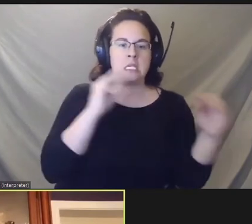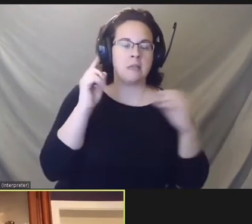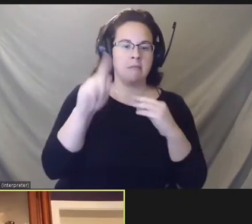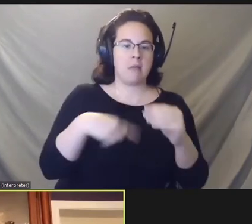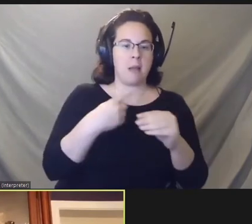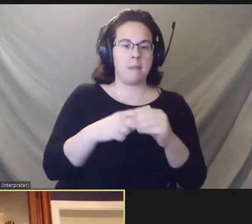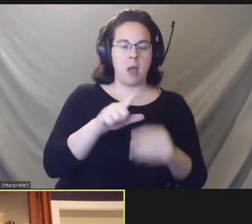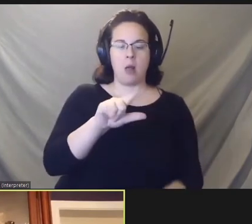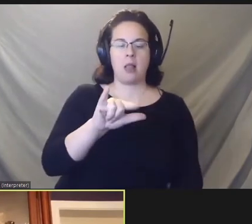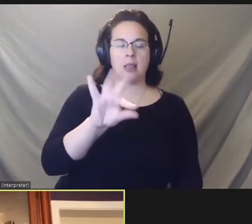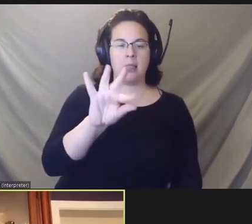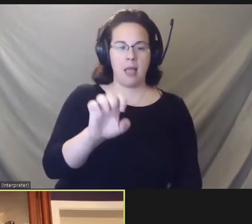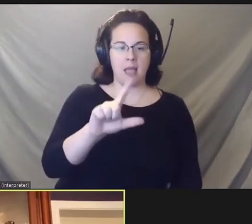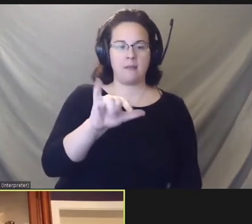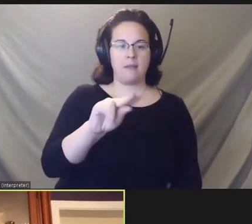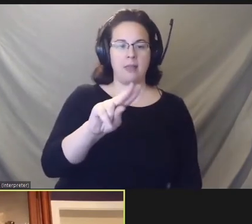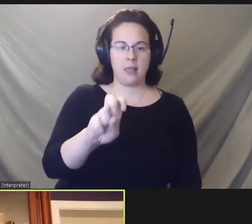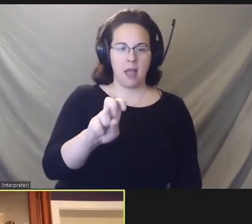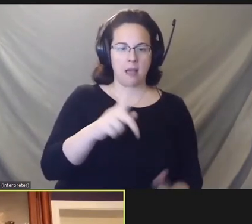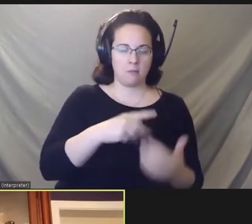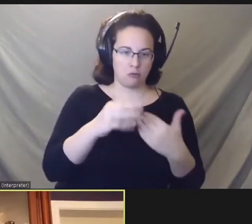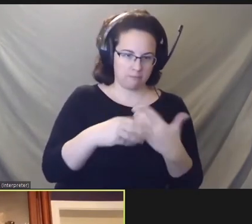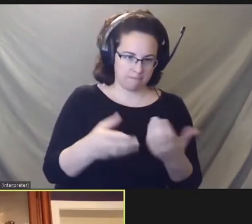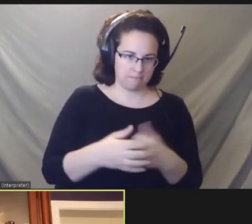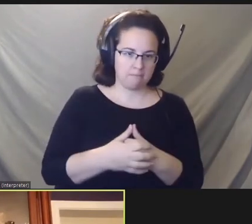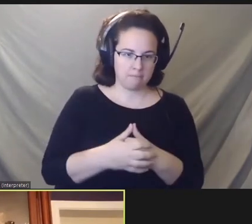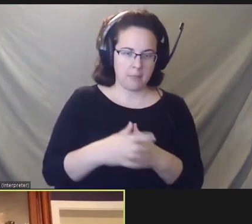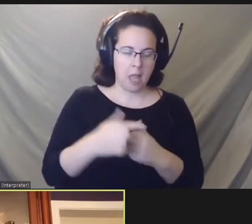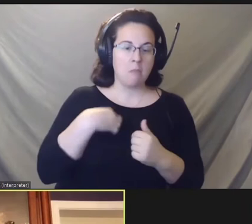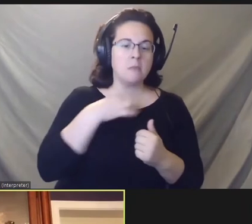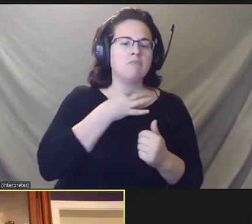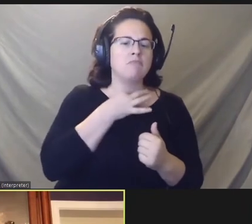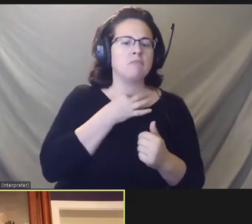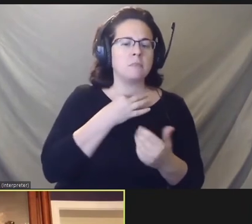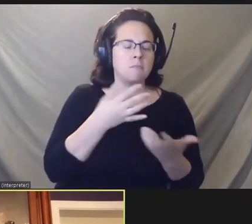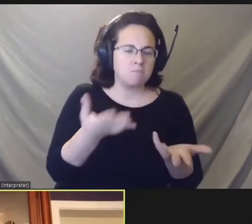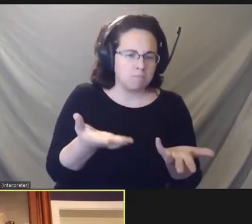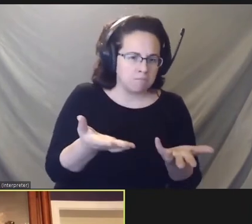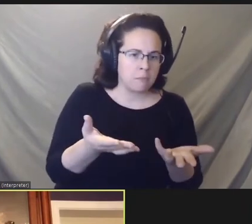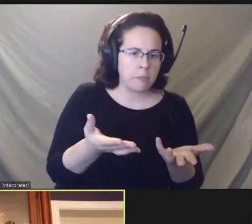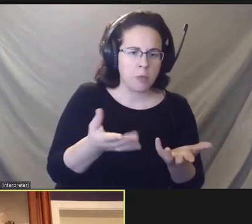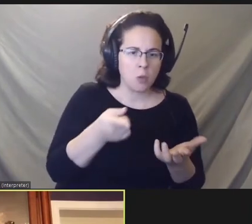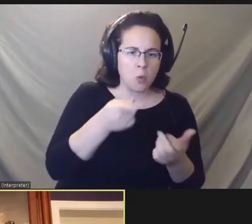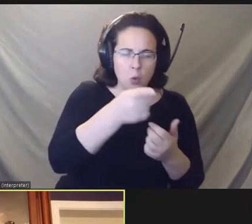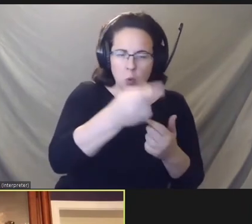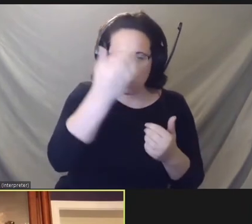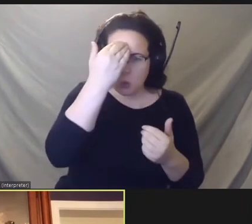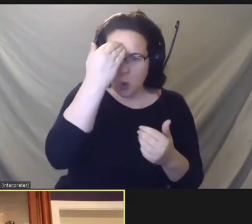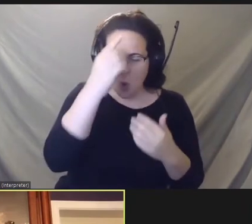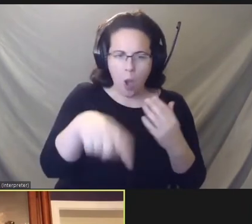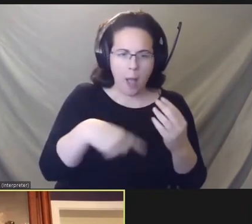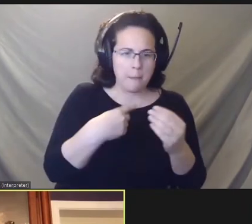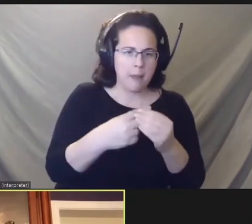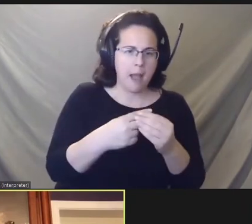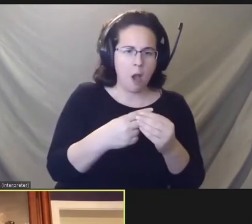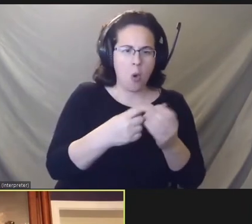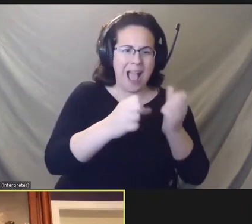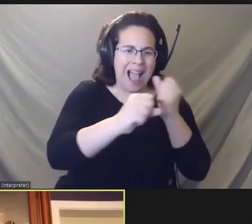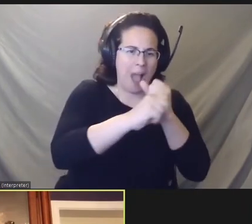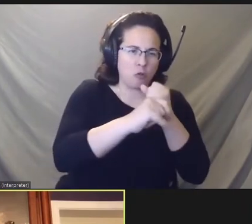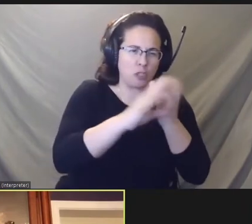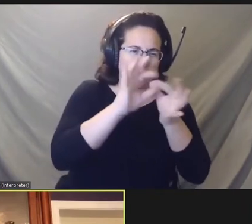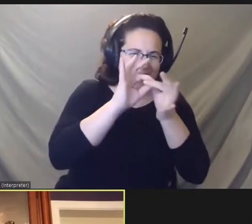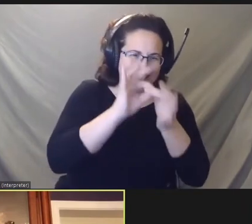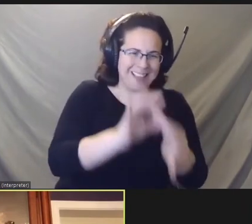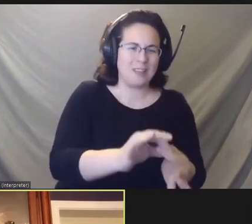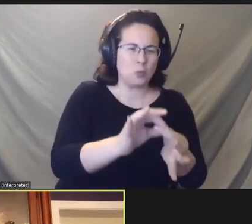just wanted to know what update you might have about outreach on Lifeline. I know